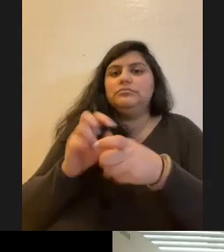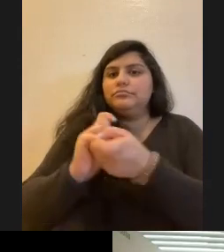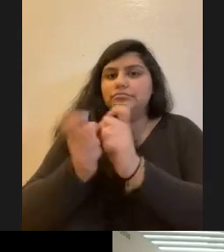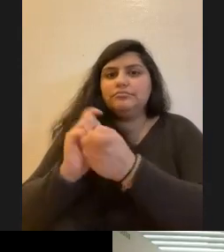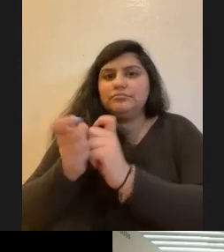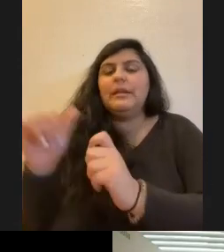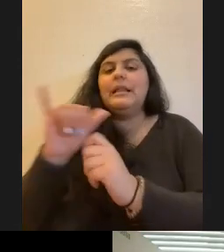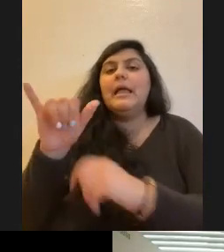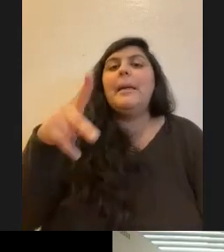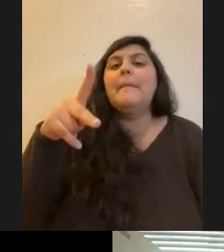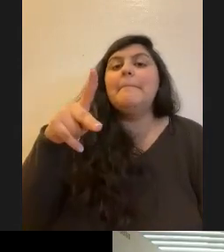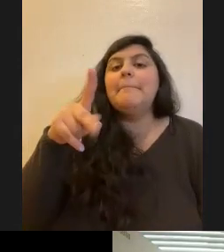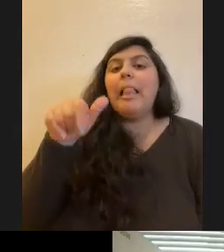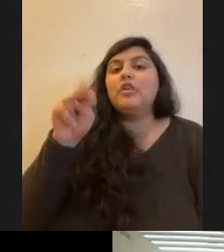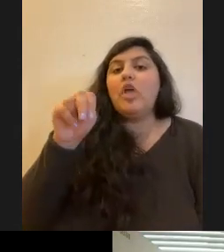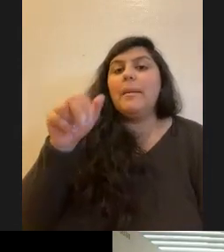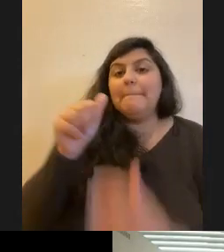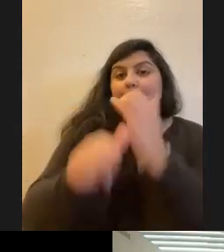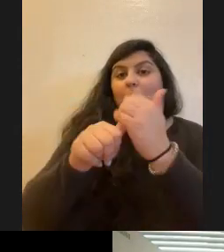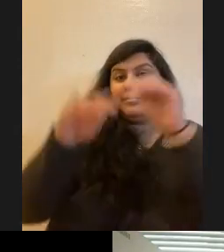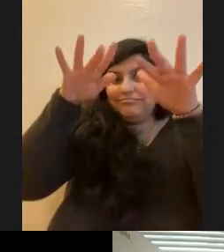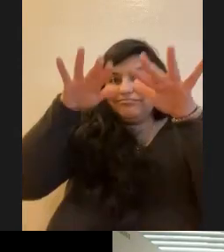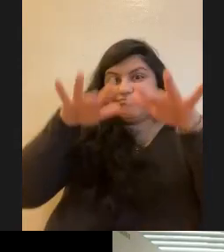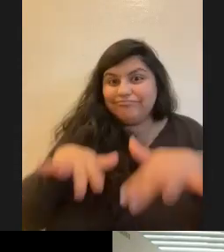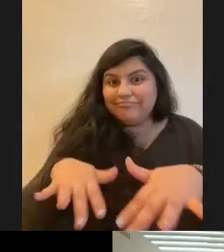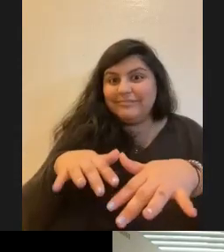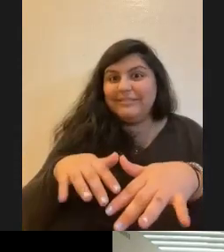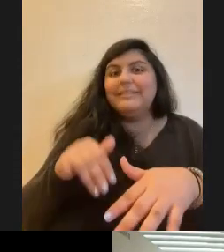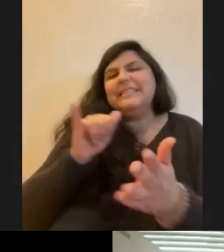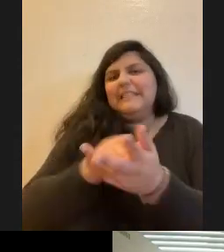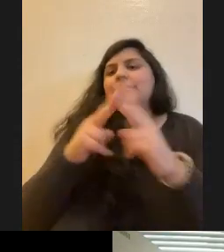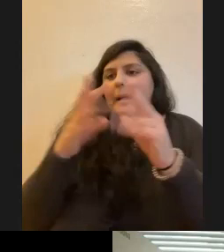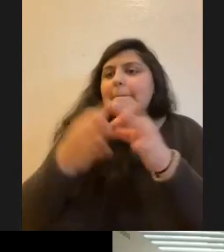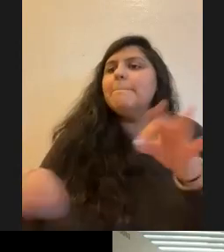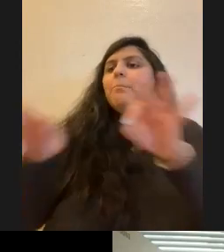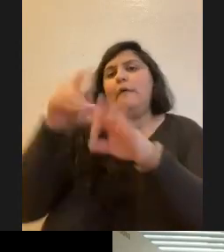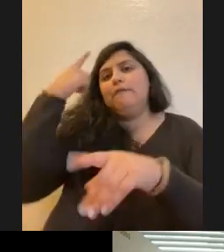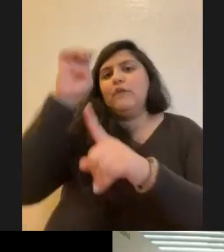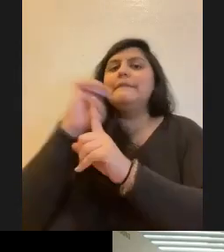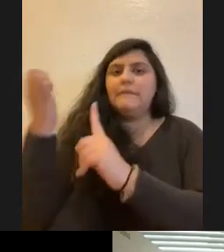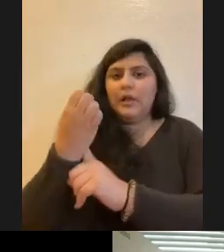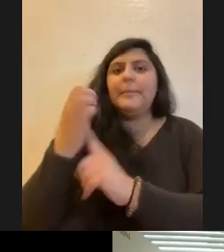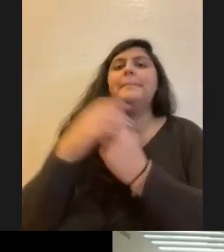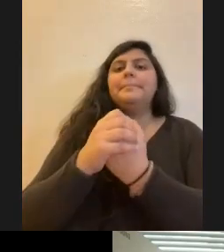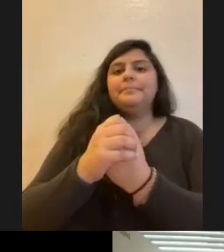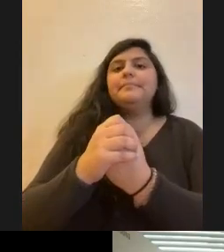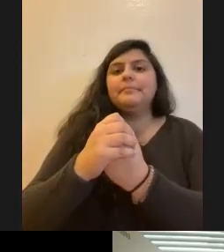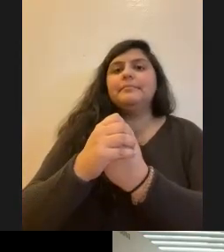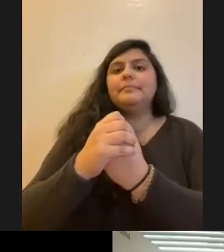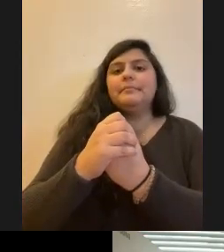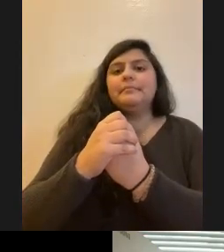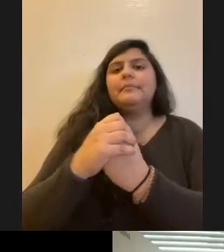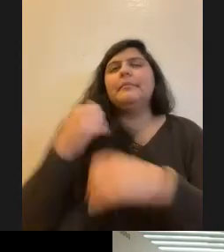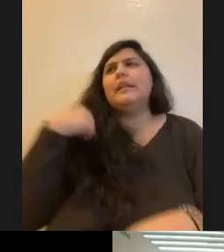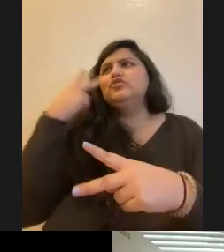of zooplankton poop is one of those things that are just crucial to the environment. I think it's from Hui. I've seen this quote